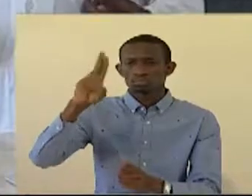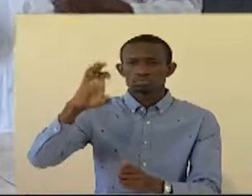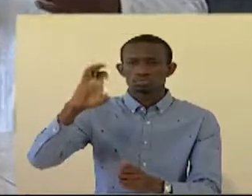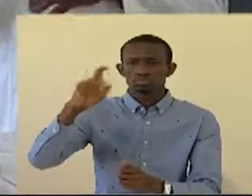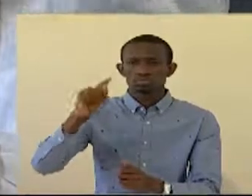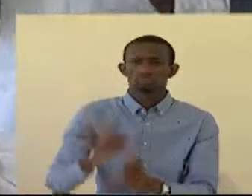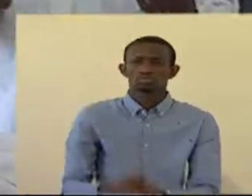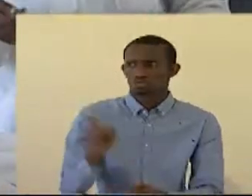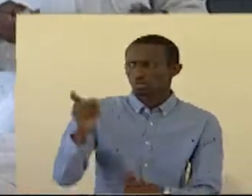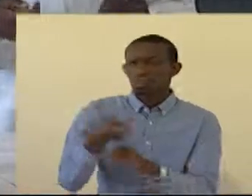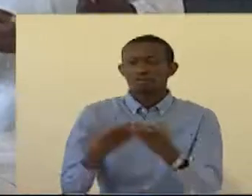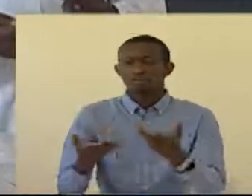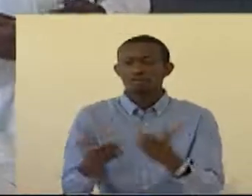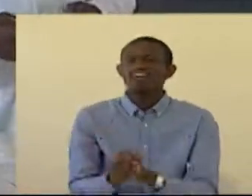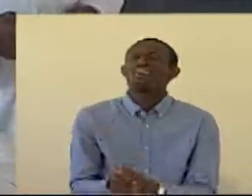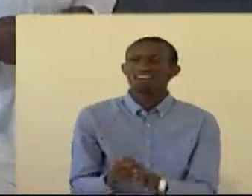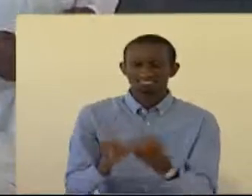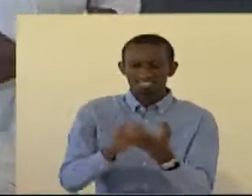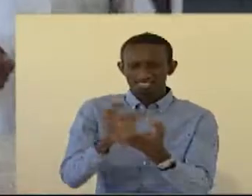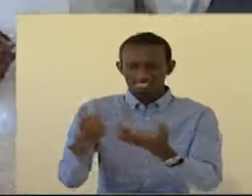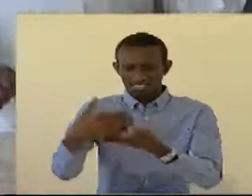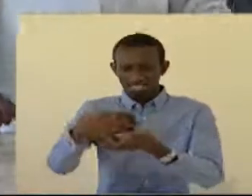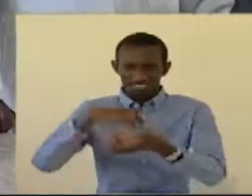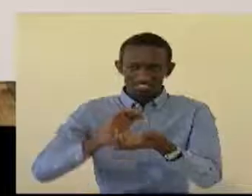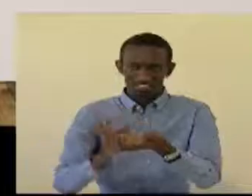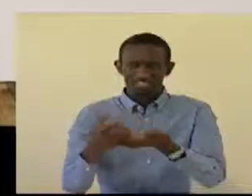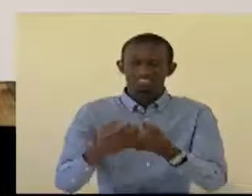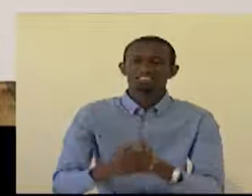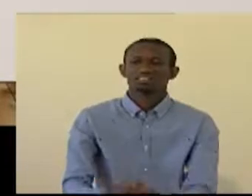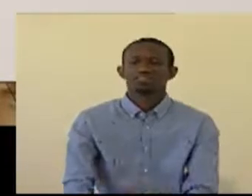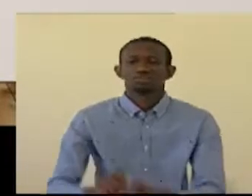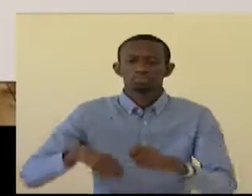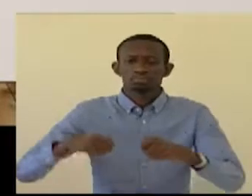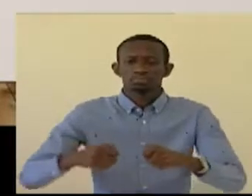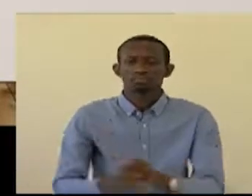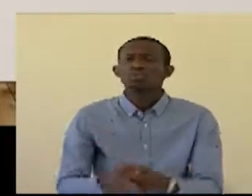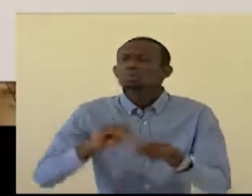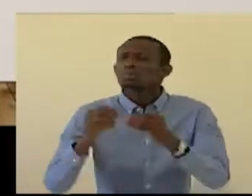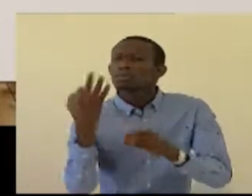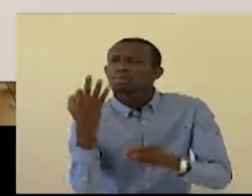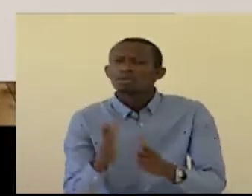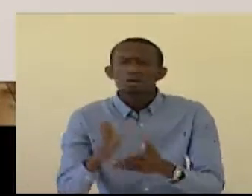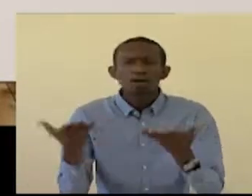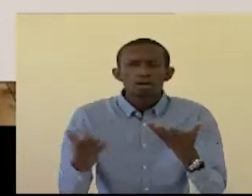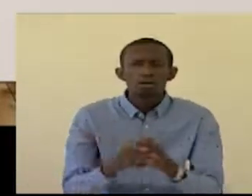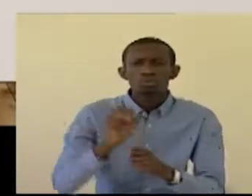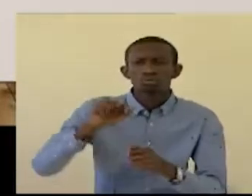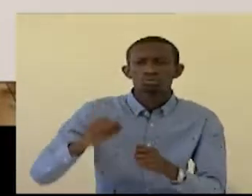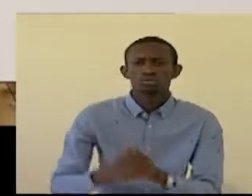products from our condensation reaction. Number 3, how can you synthesize acetone